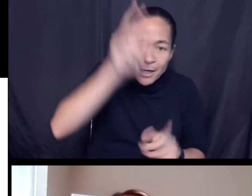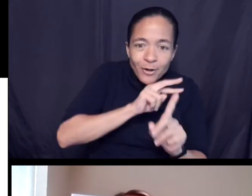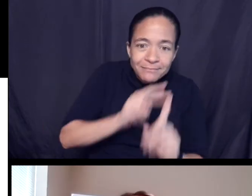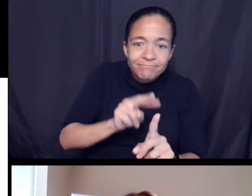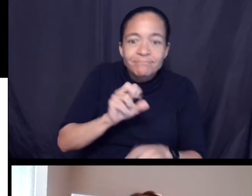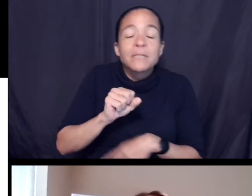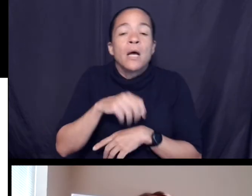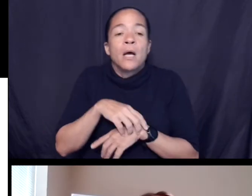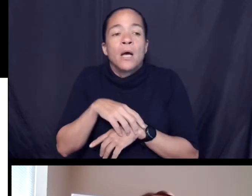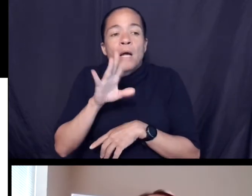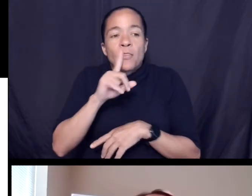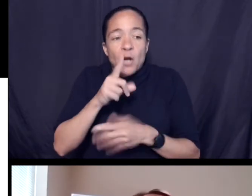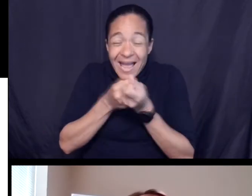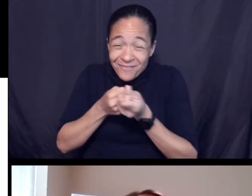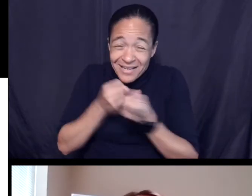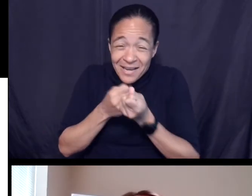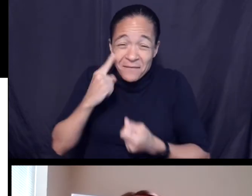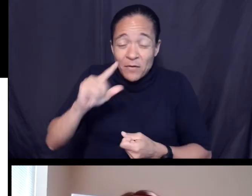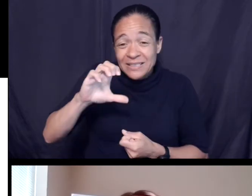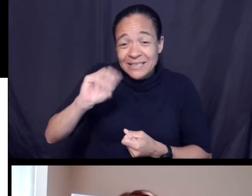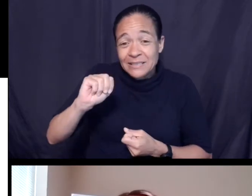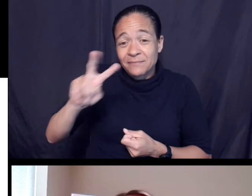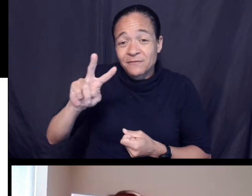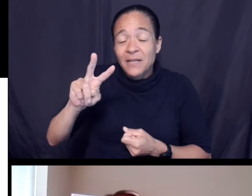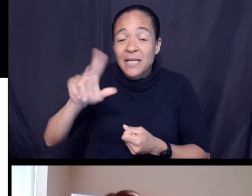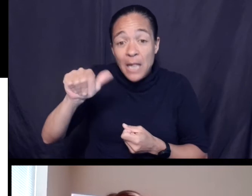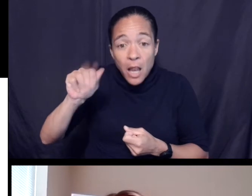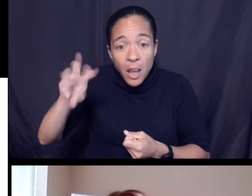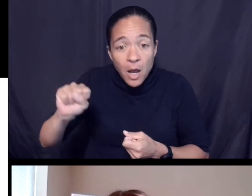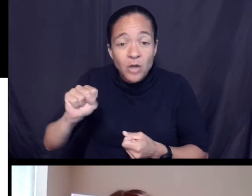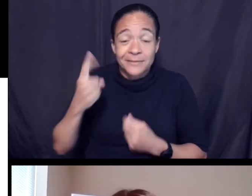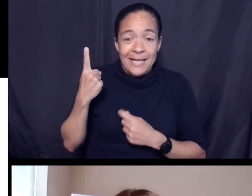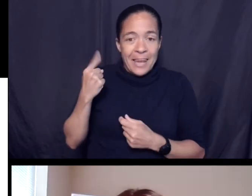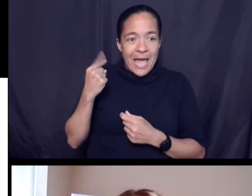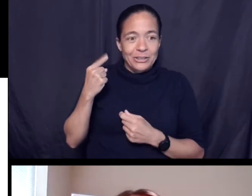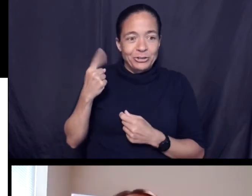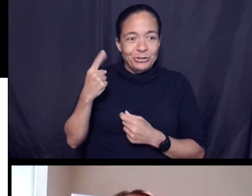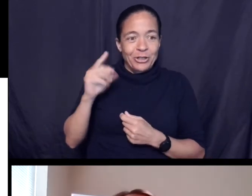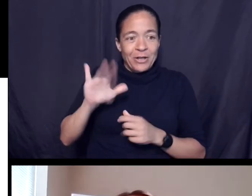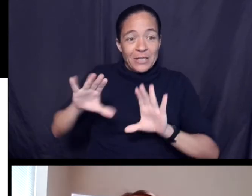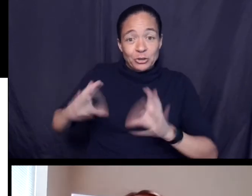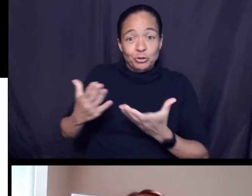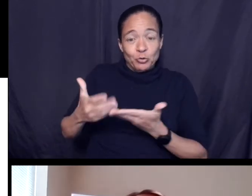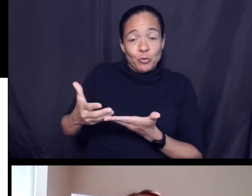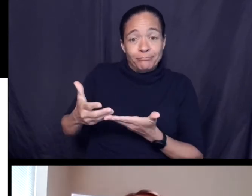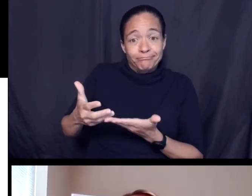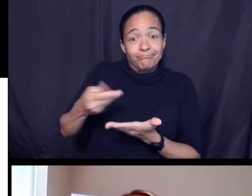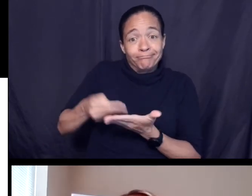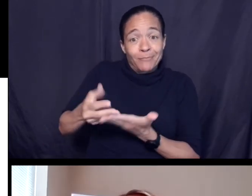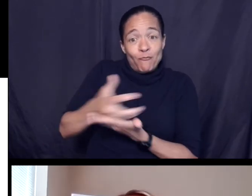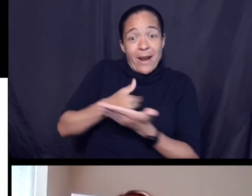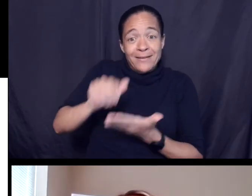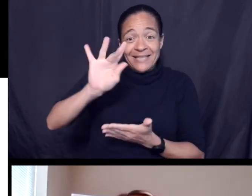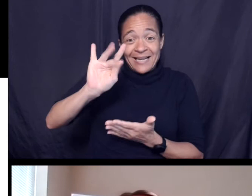for CMV legislation. And last year, this group of volunteers raised over $18,000 to support our programs.